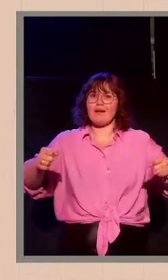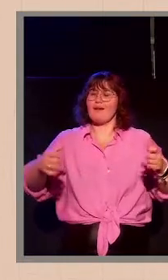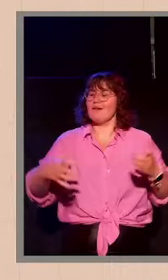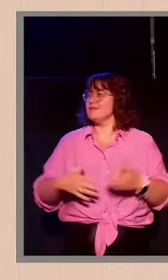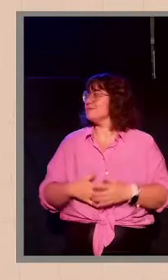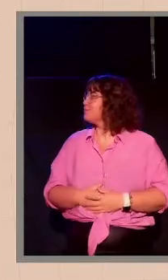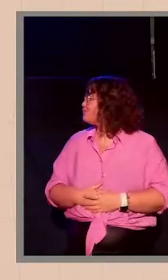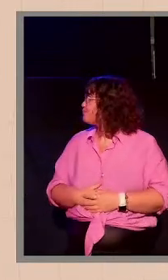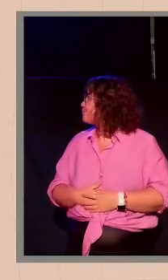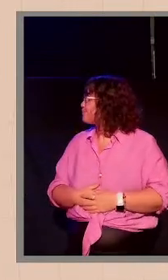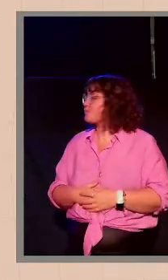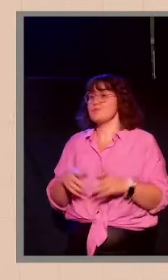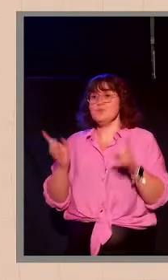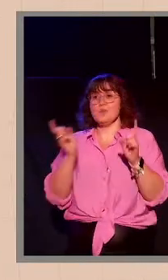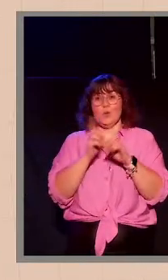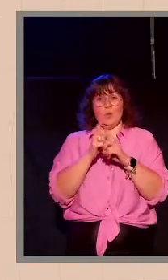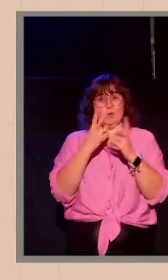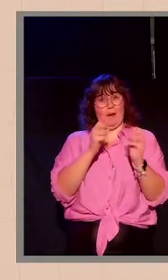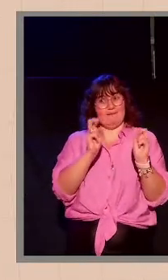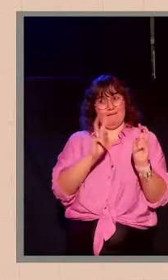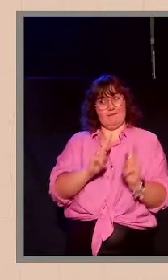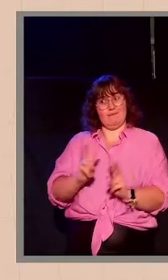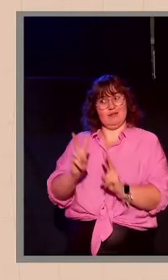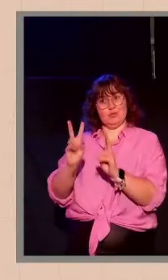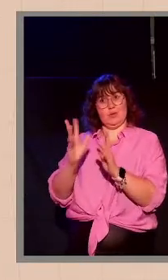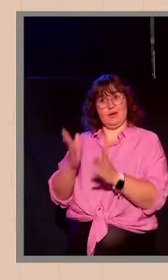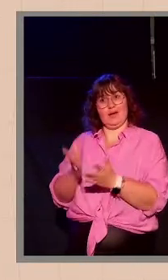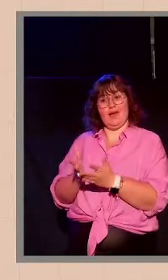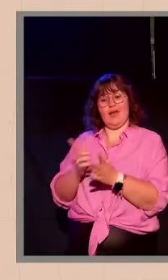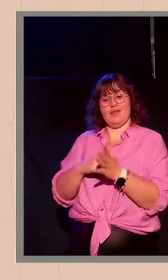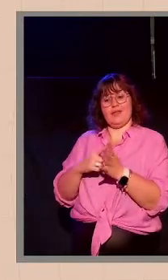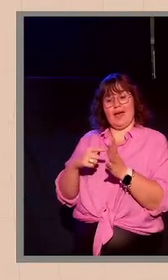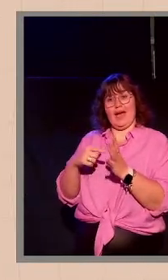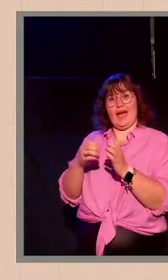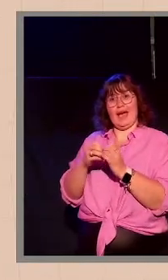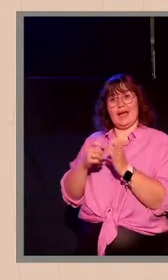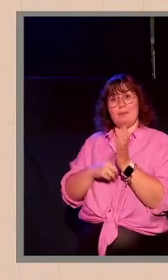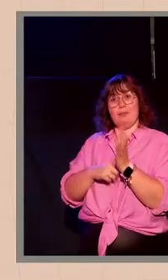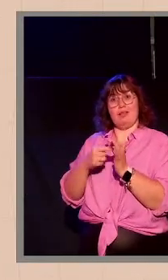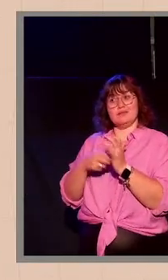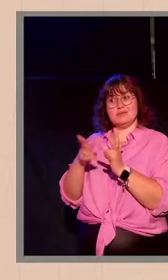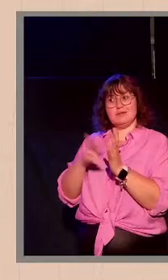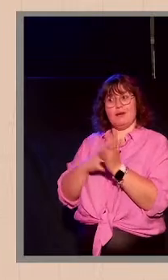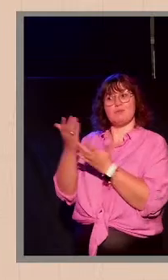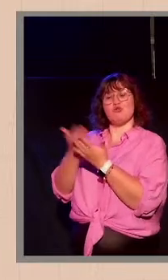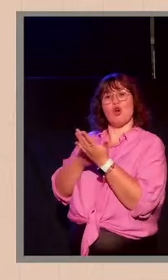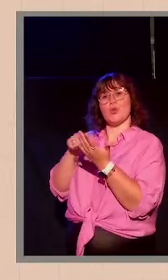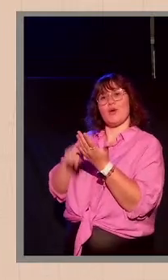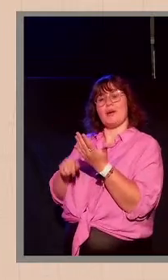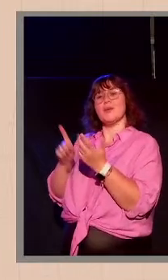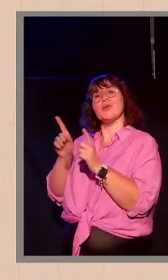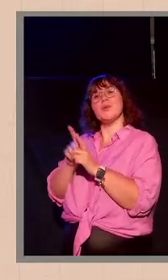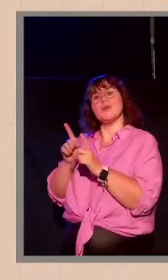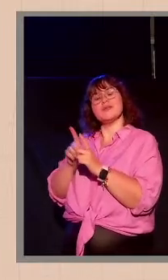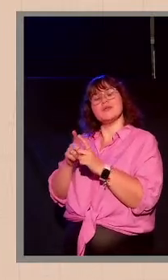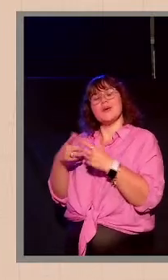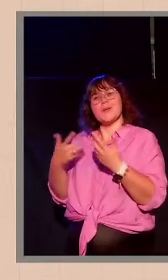well. So this Ableton thing here will also export